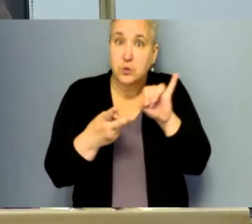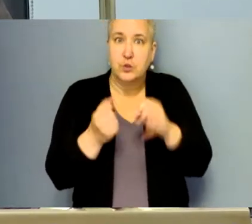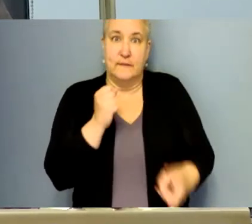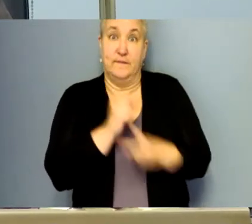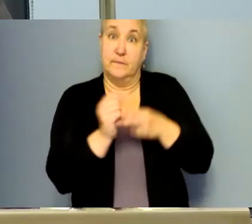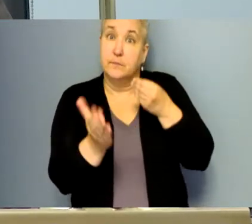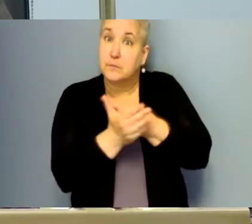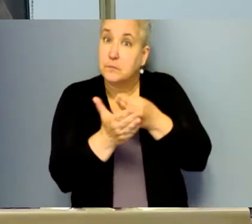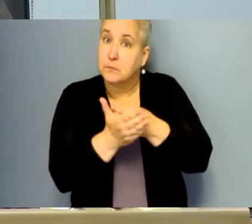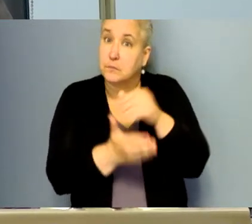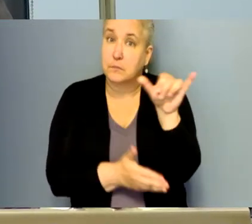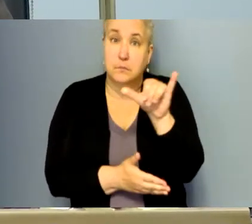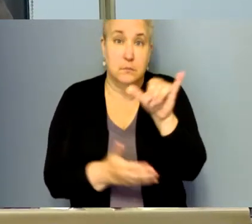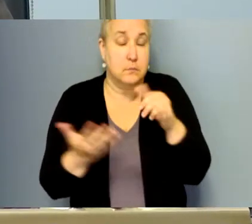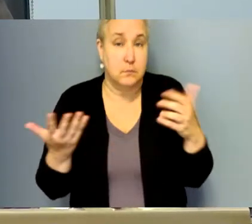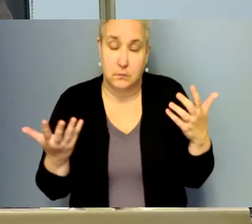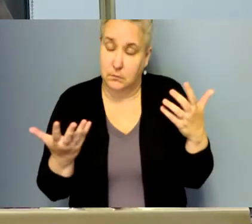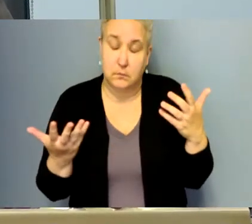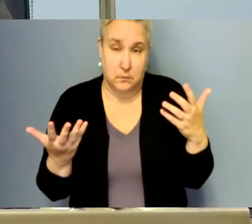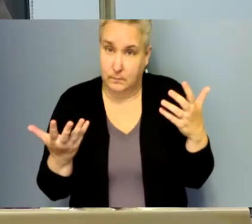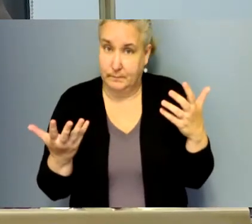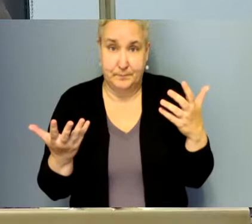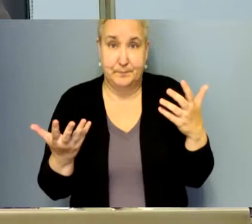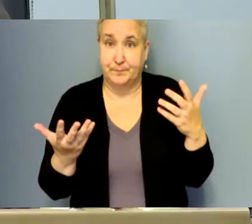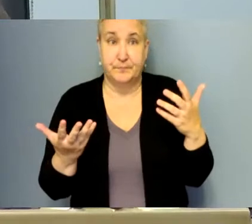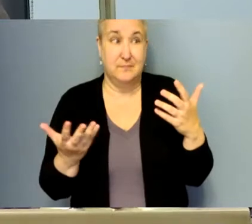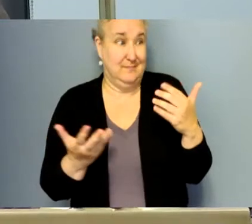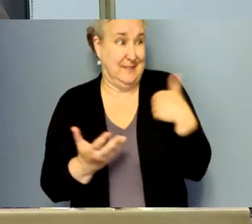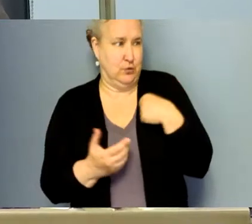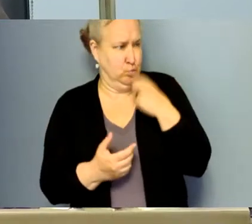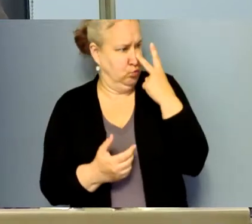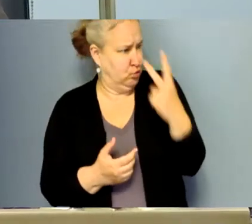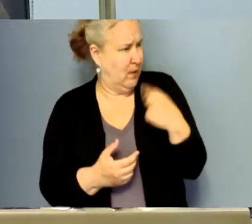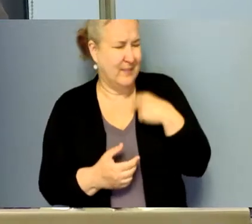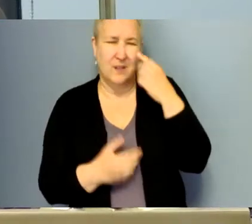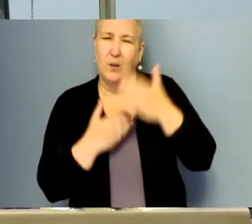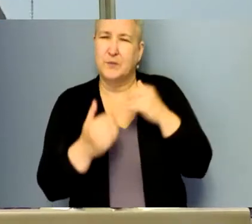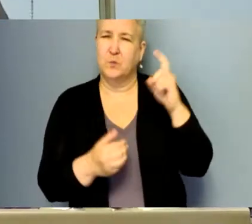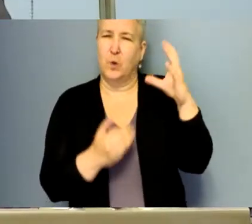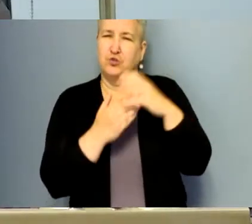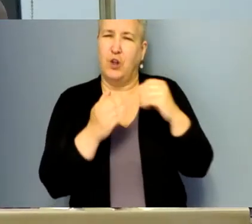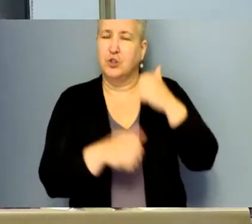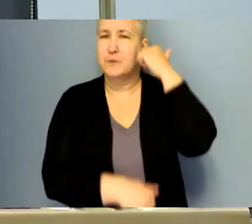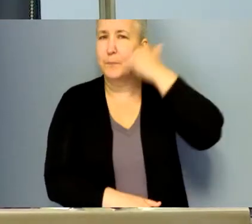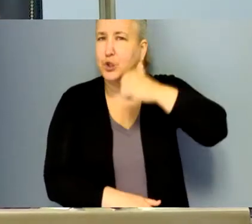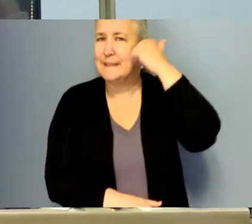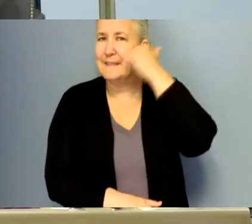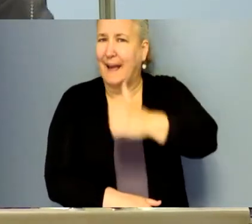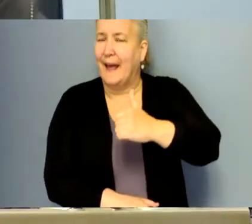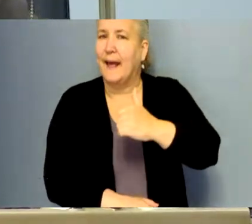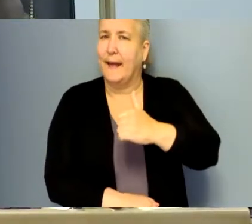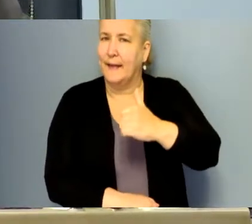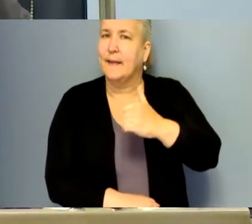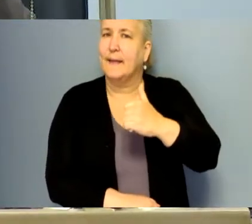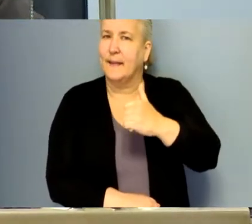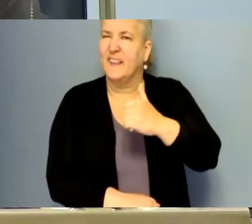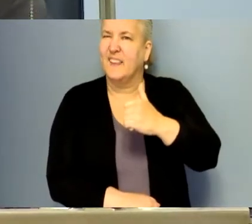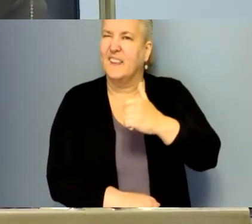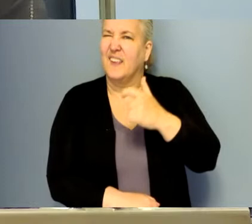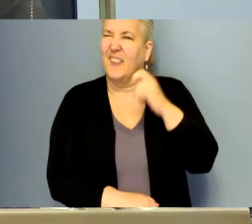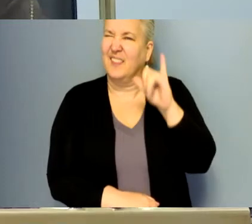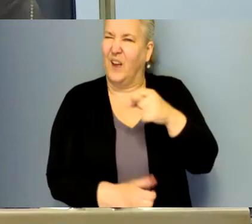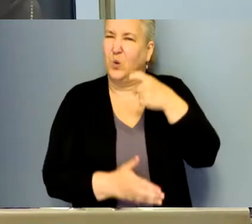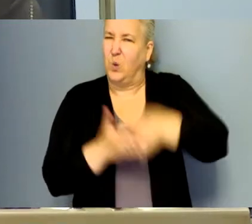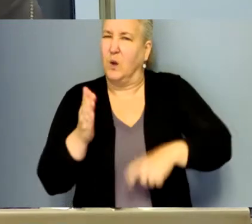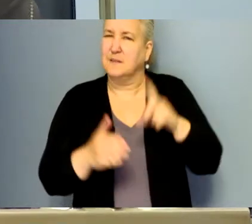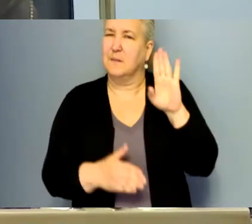with this. I mean, the last I've seen, I think it's almost $100 a day that it's costing us here in Bucks